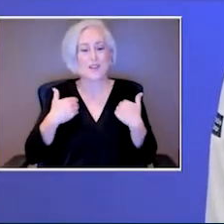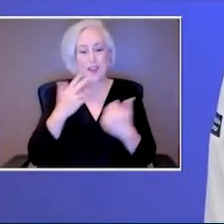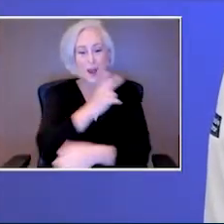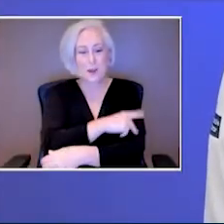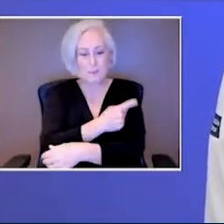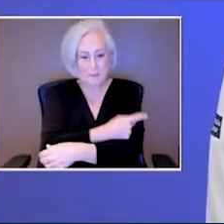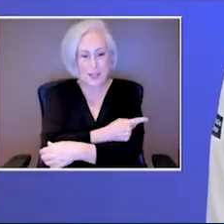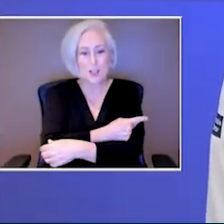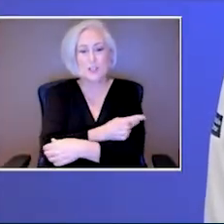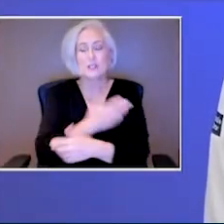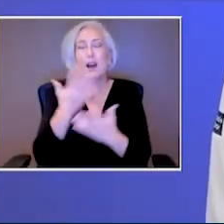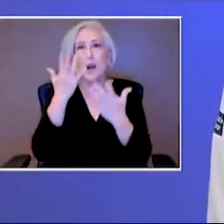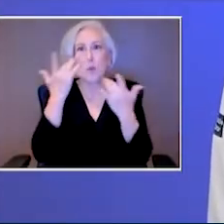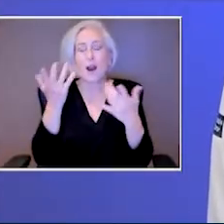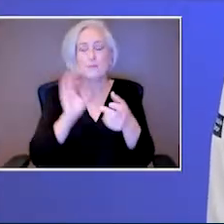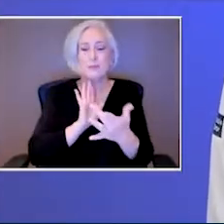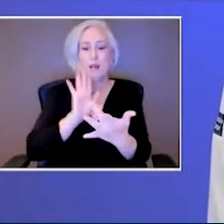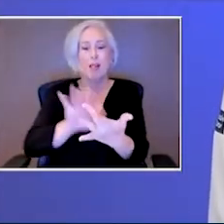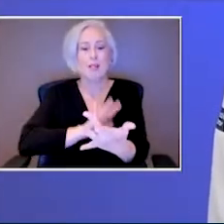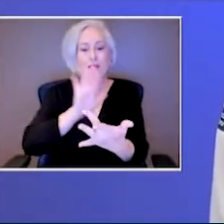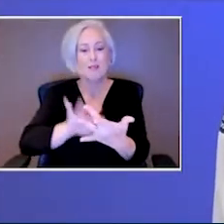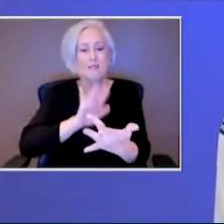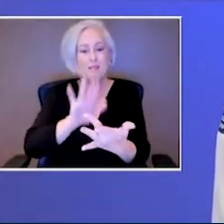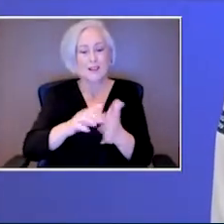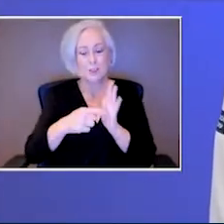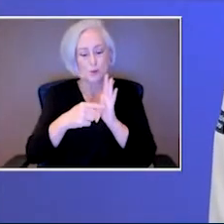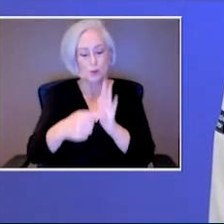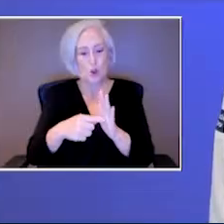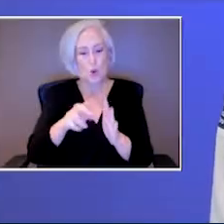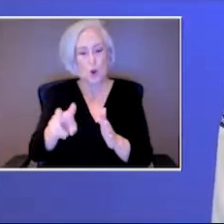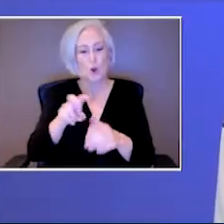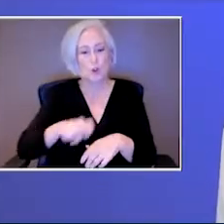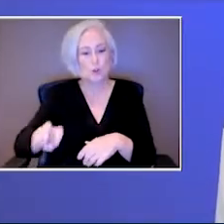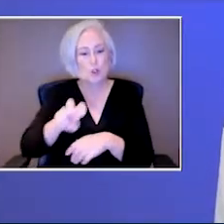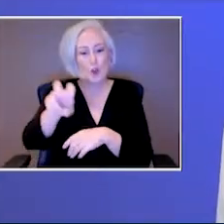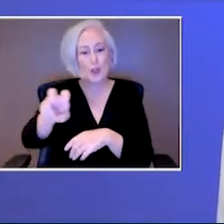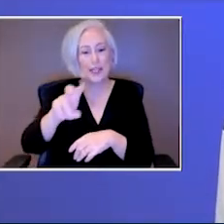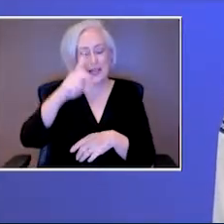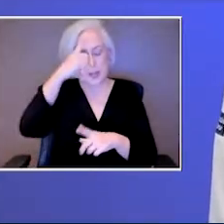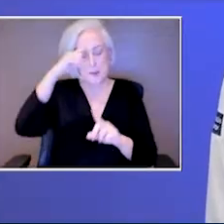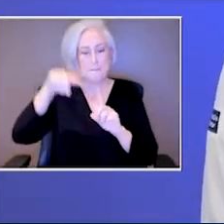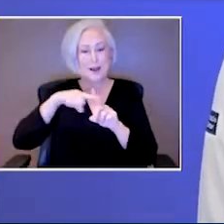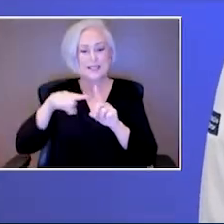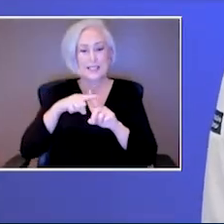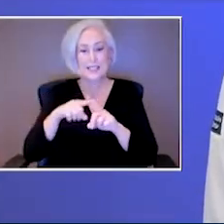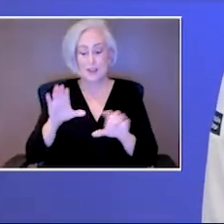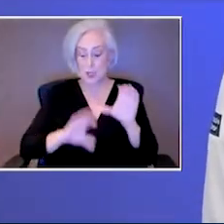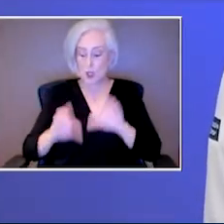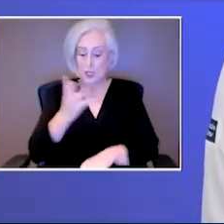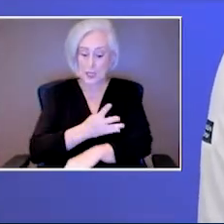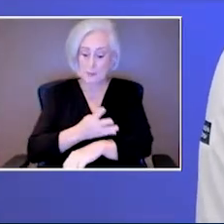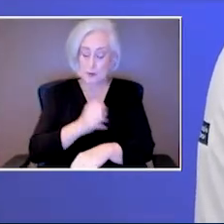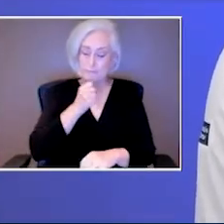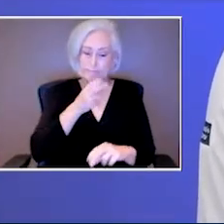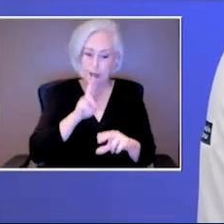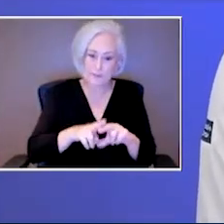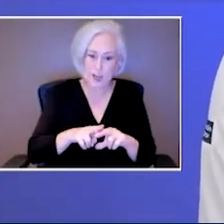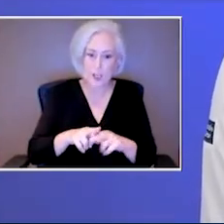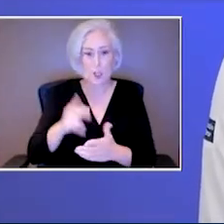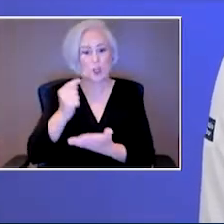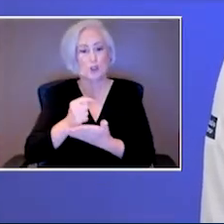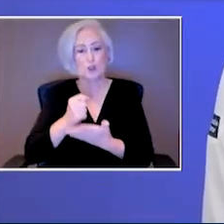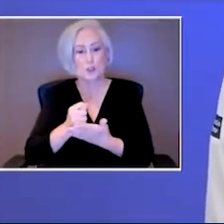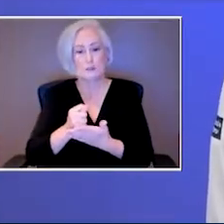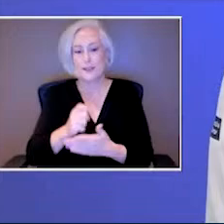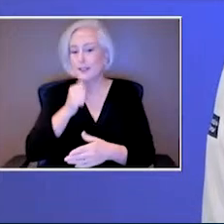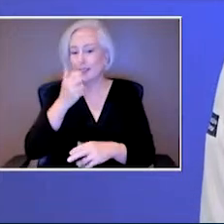been reaching out to her. I mean, showing her journey and staying positive. You know, chemo's not fun, treatment's not fun, but you've been a rock star through it all, and showing